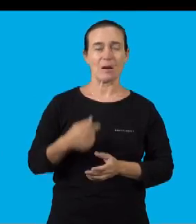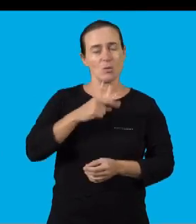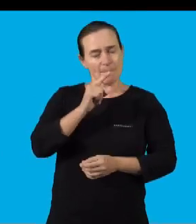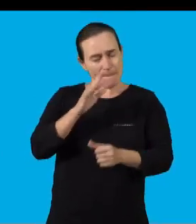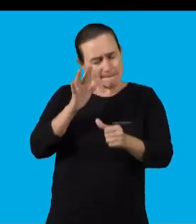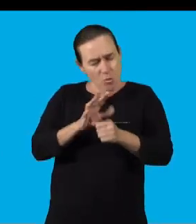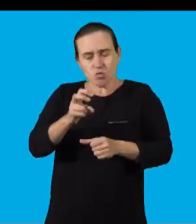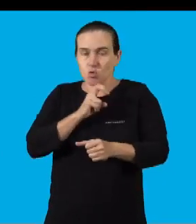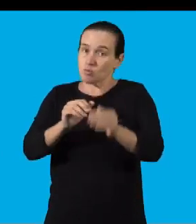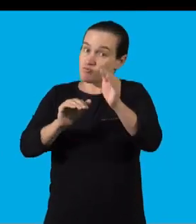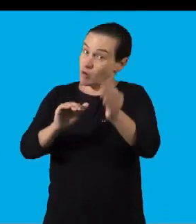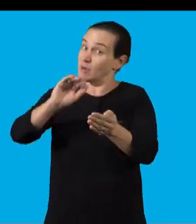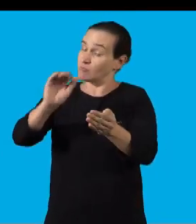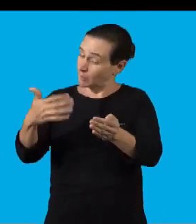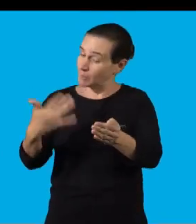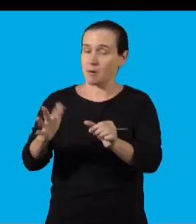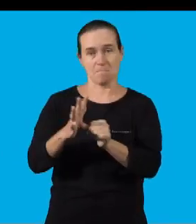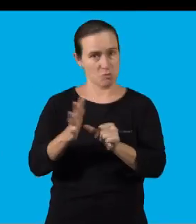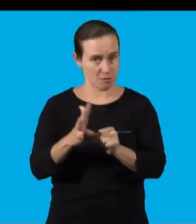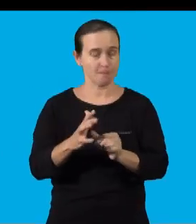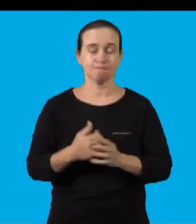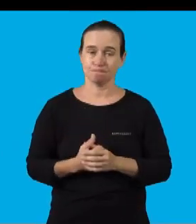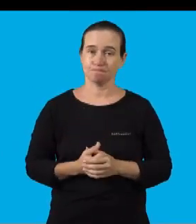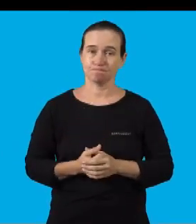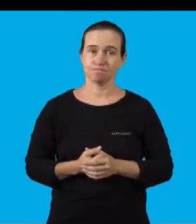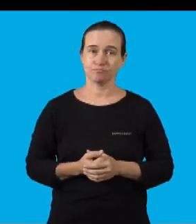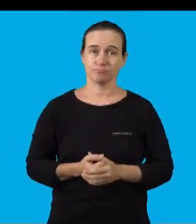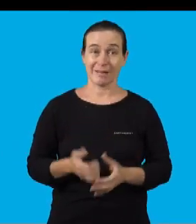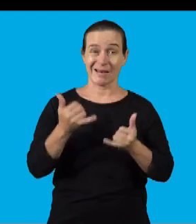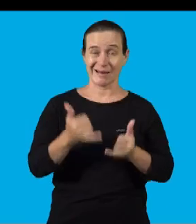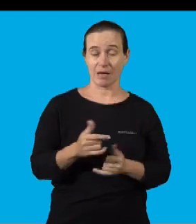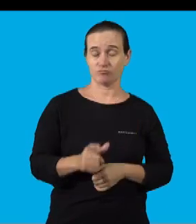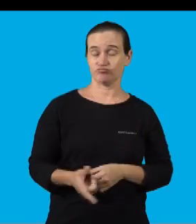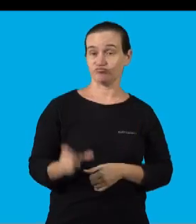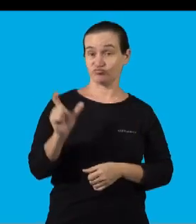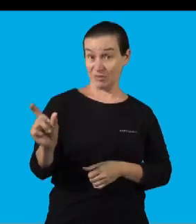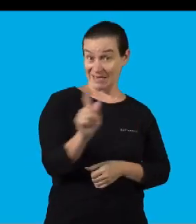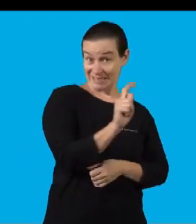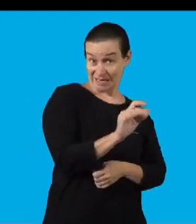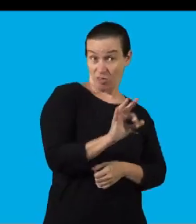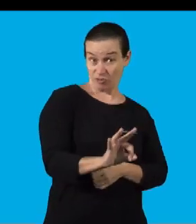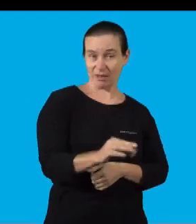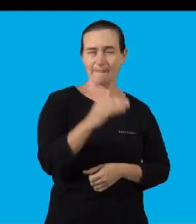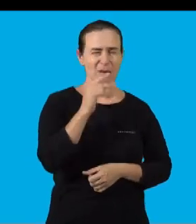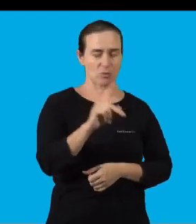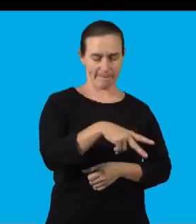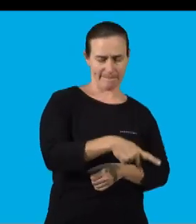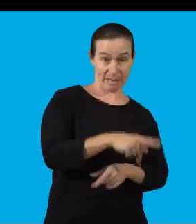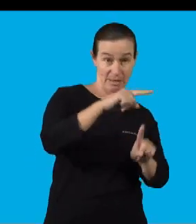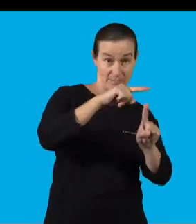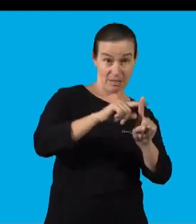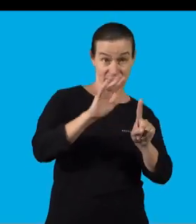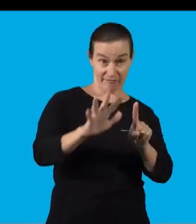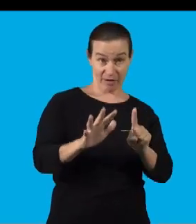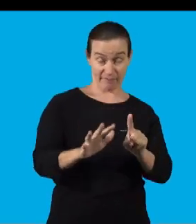forget to use those brackets, they are very important. Then again, we are going to take our third term, and that is our p